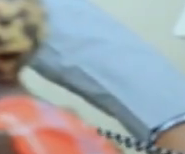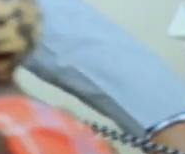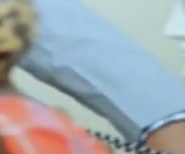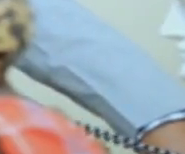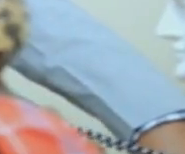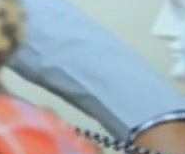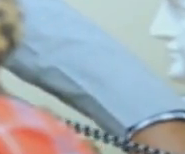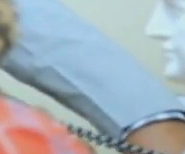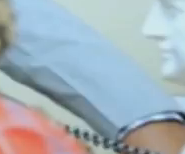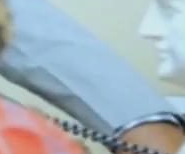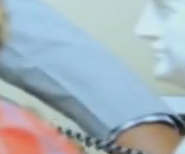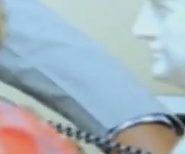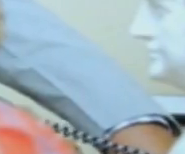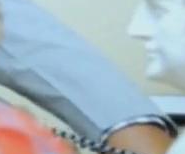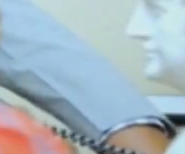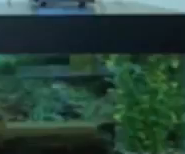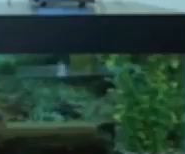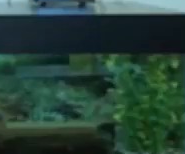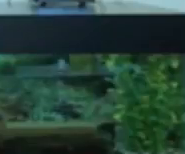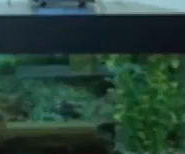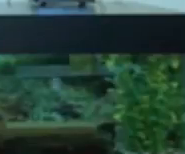To come to my office immediately.